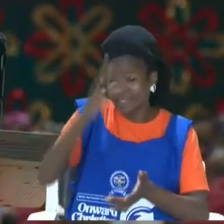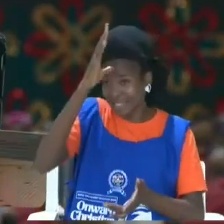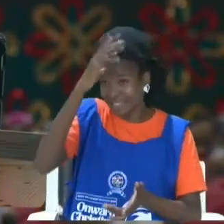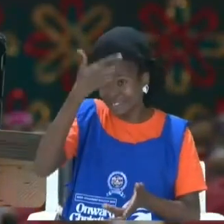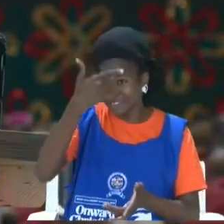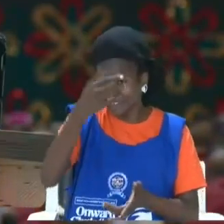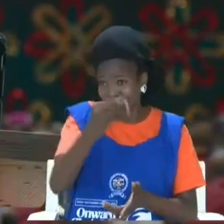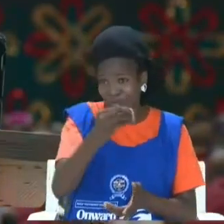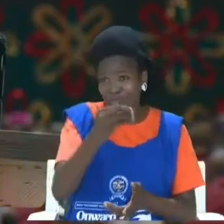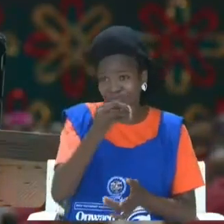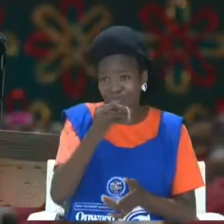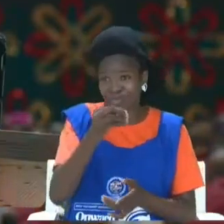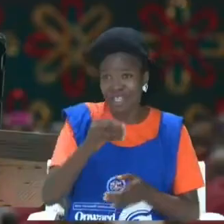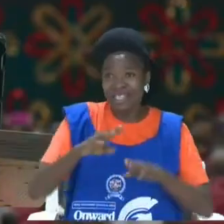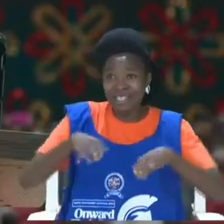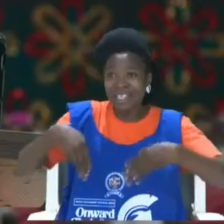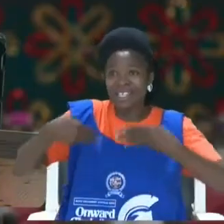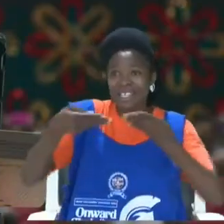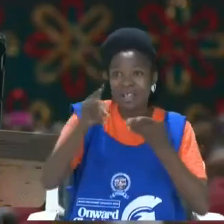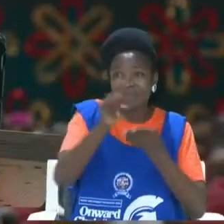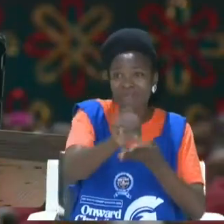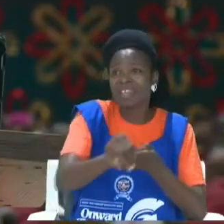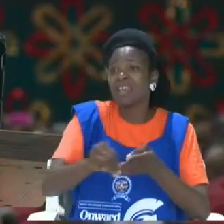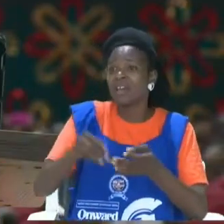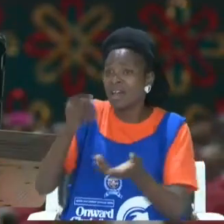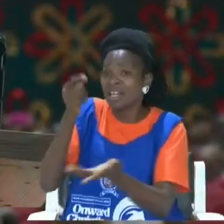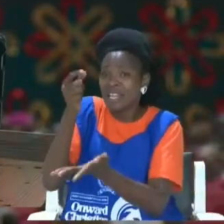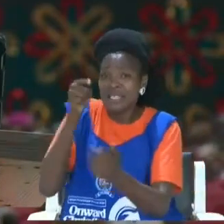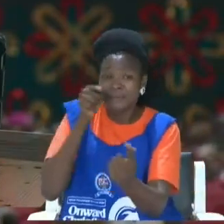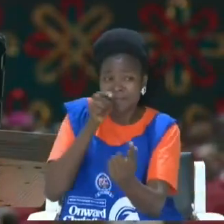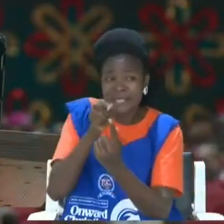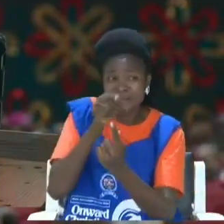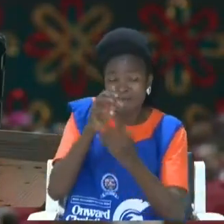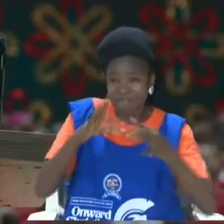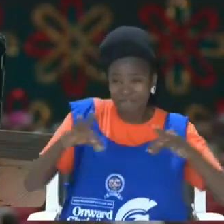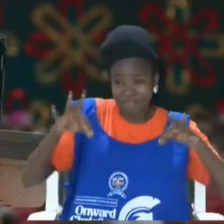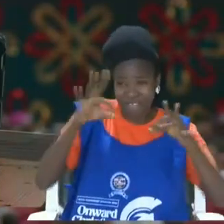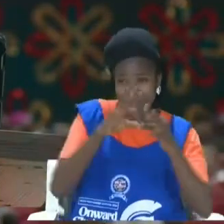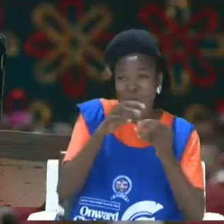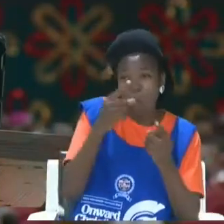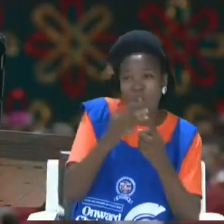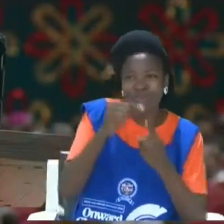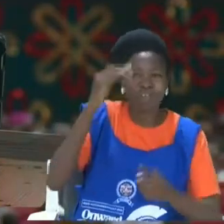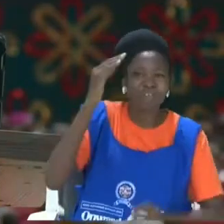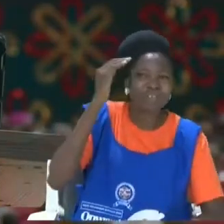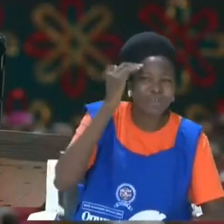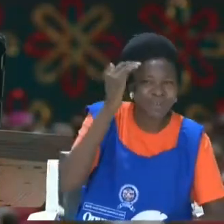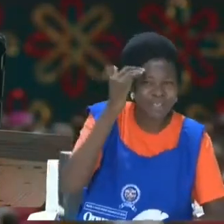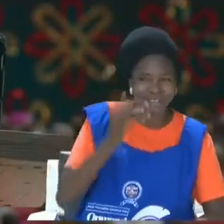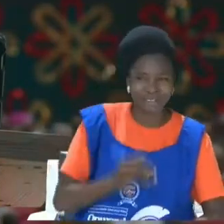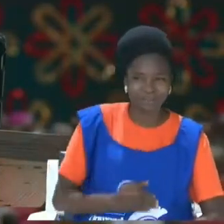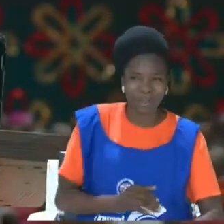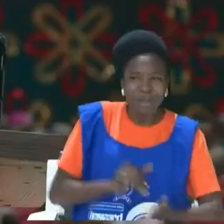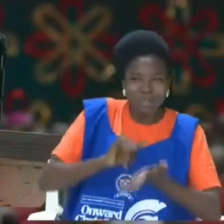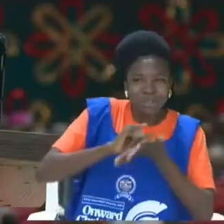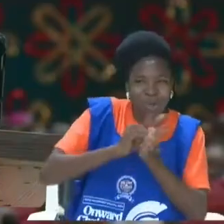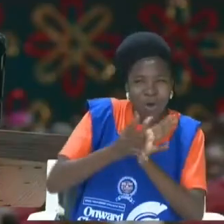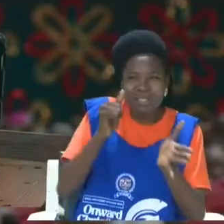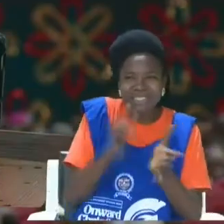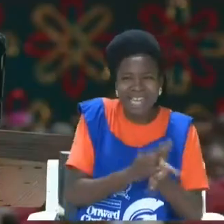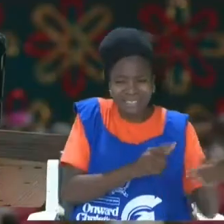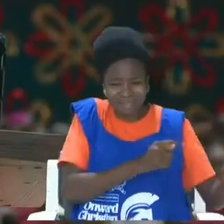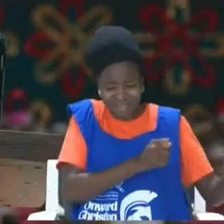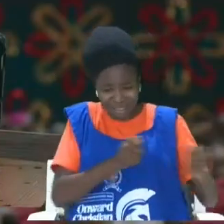Lord, giving specific word of knowledge, and those